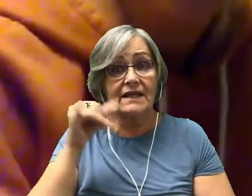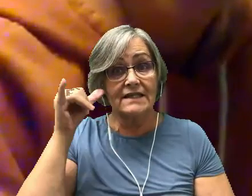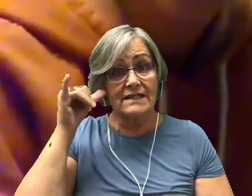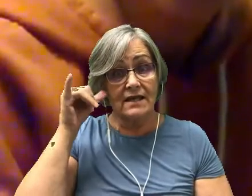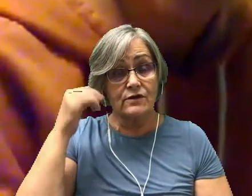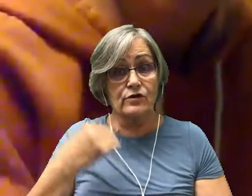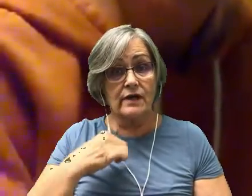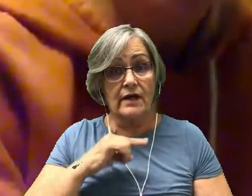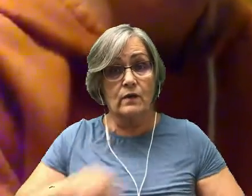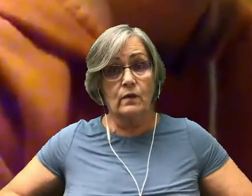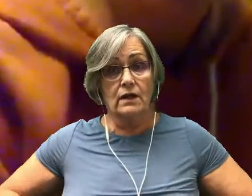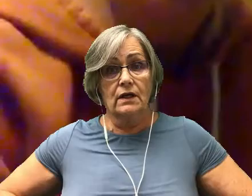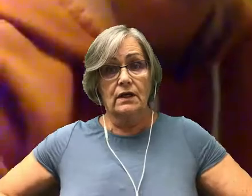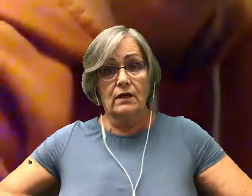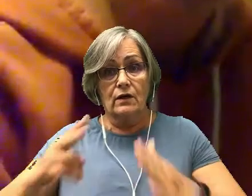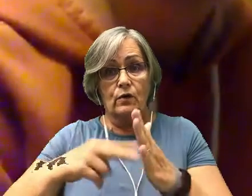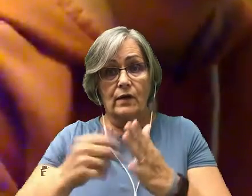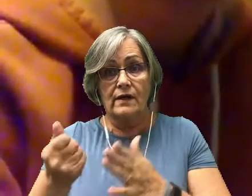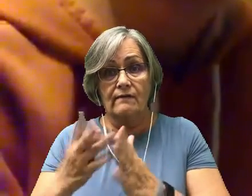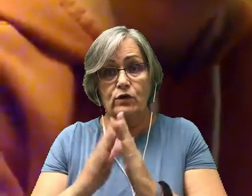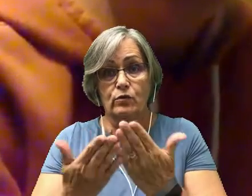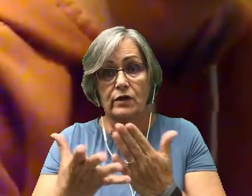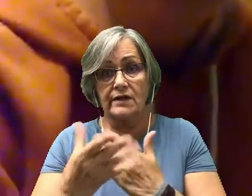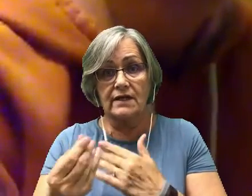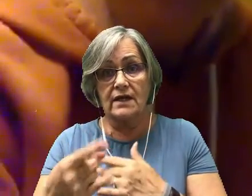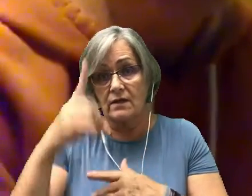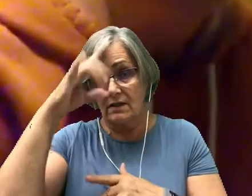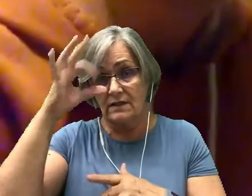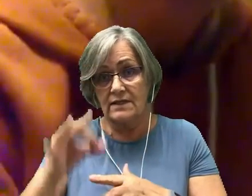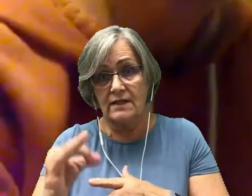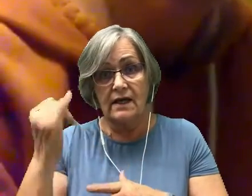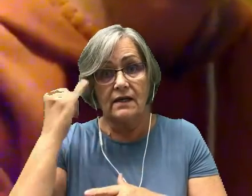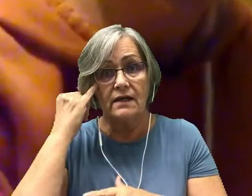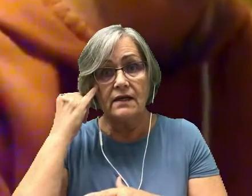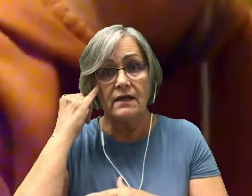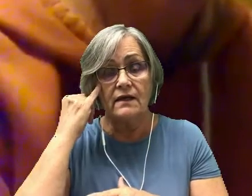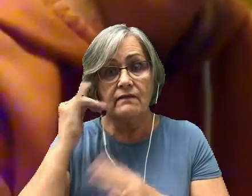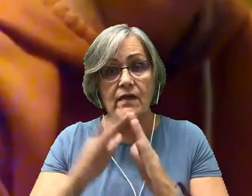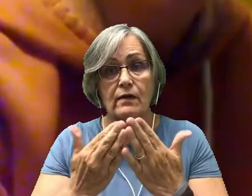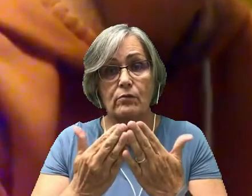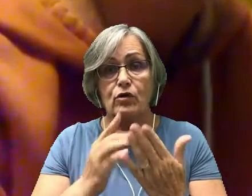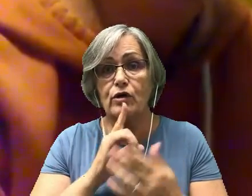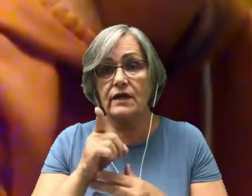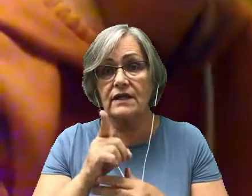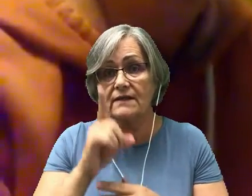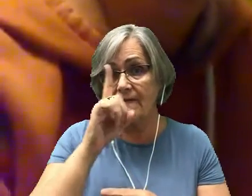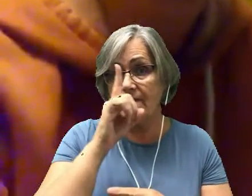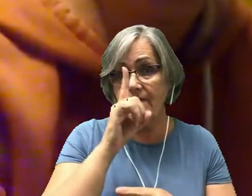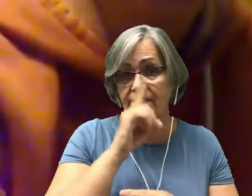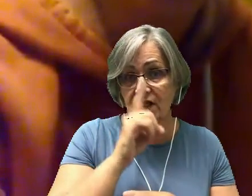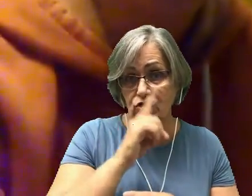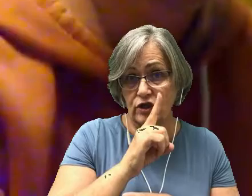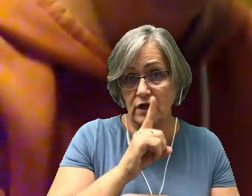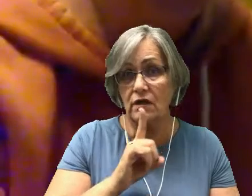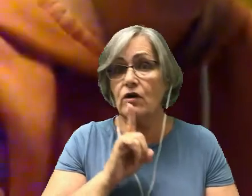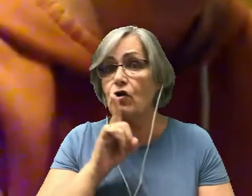everyone. So yesterday we read a couple of books and we were deciding if the book